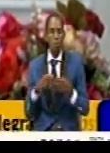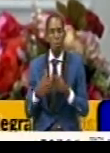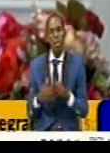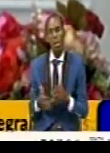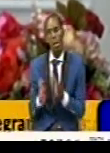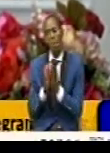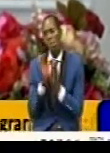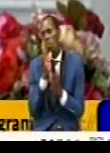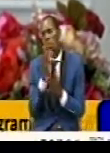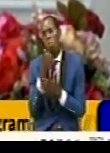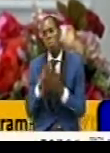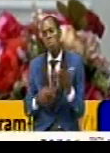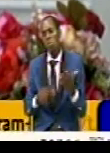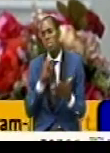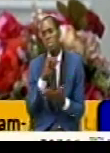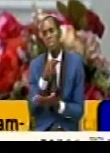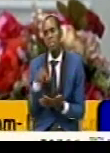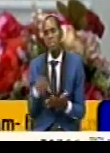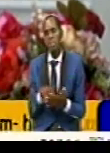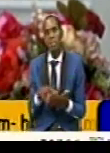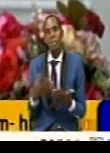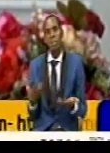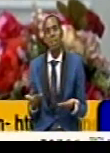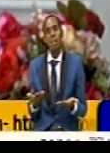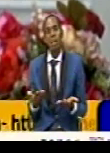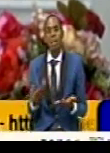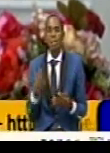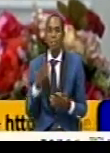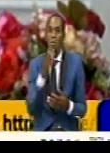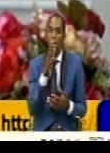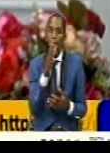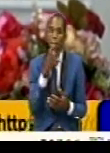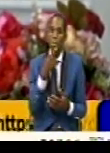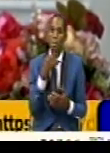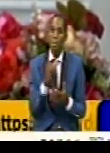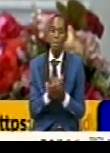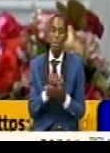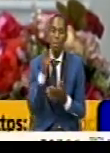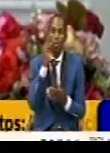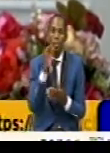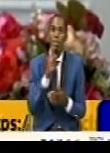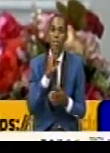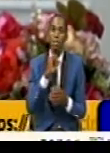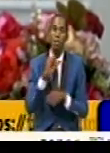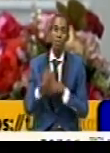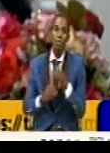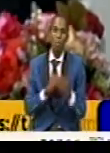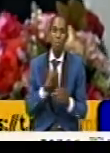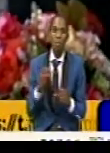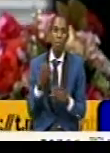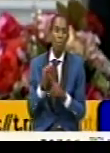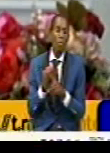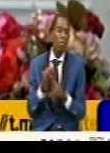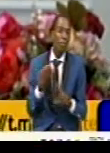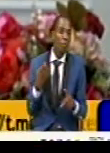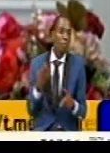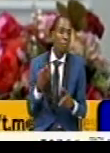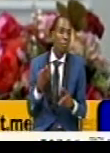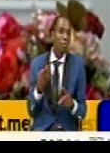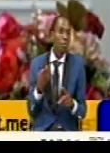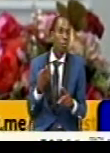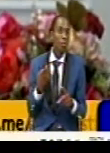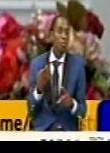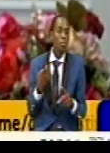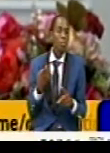And blood has been coming out. I asked my mother, Mommy, what is this? Mommy told me that I'm